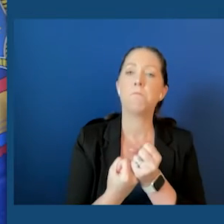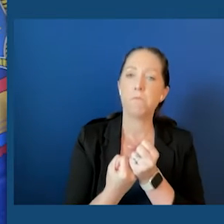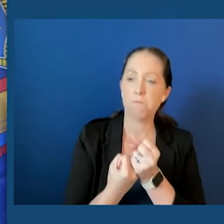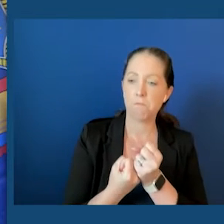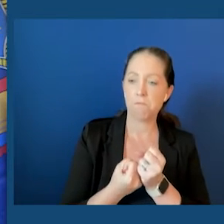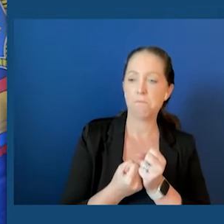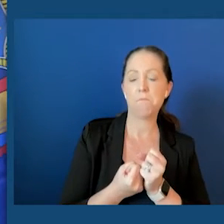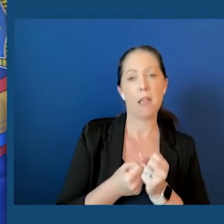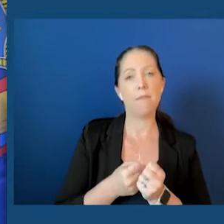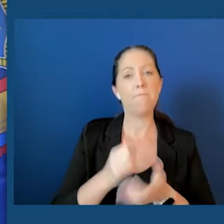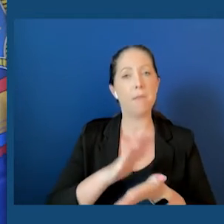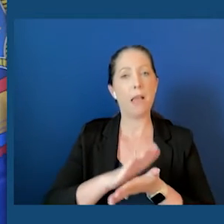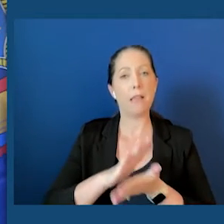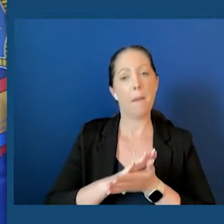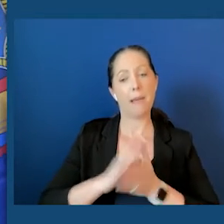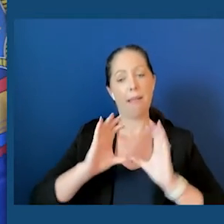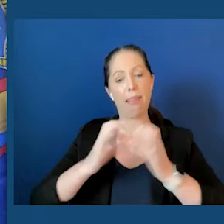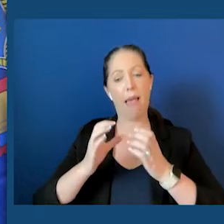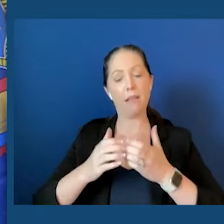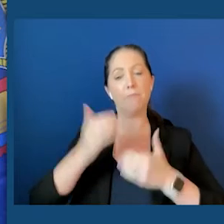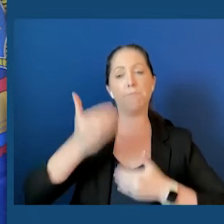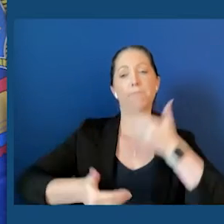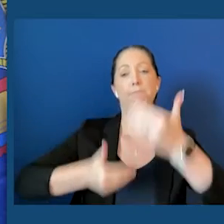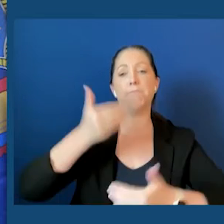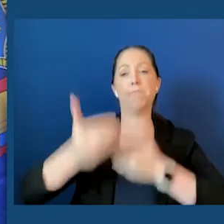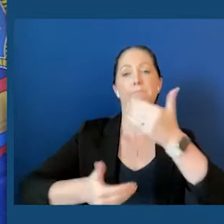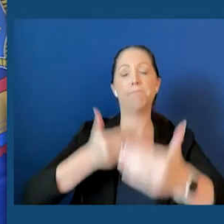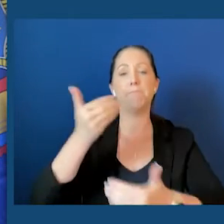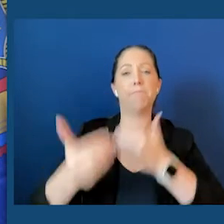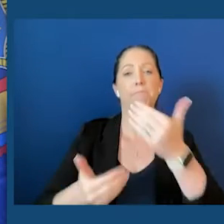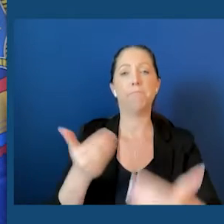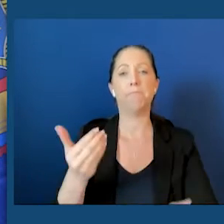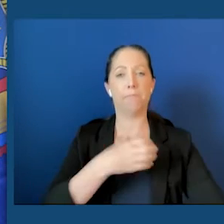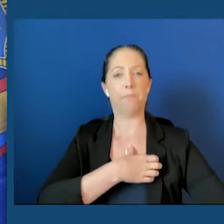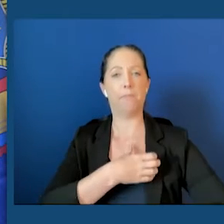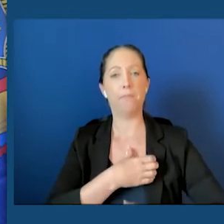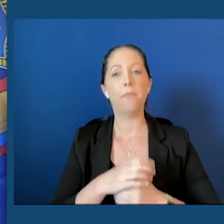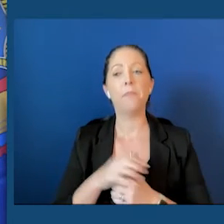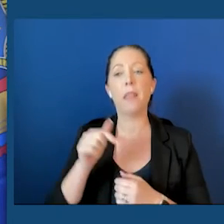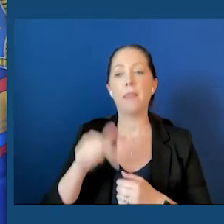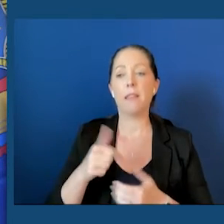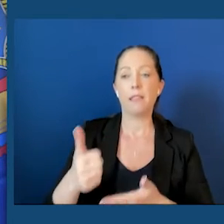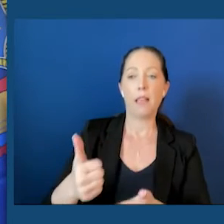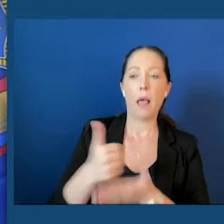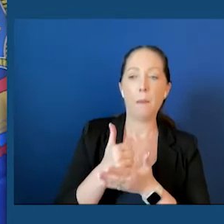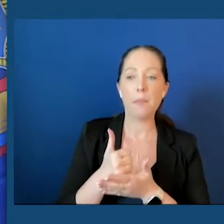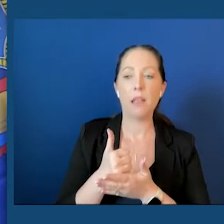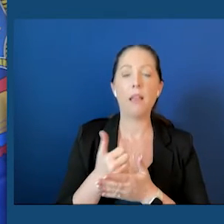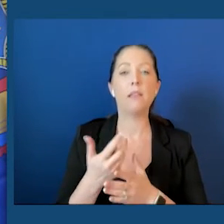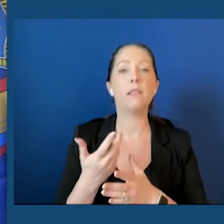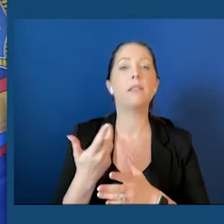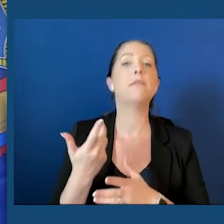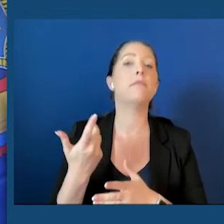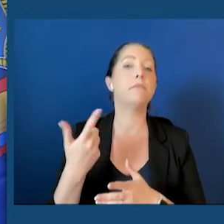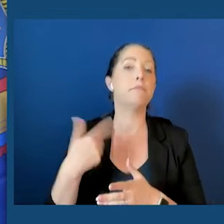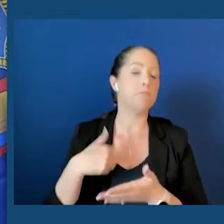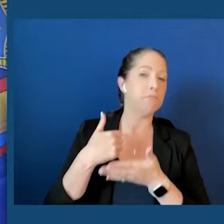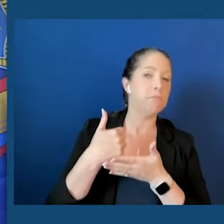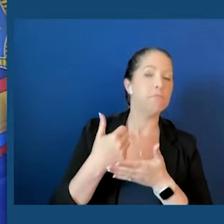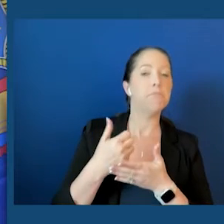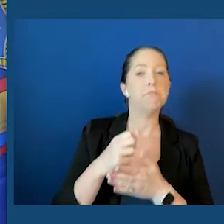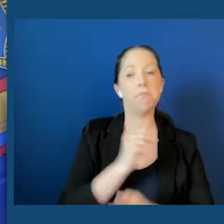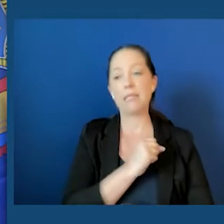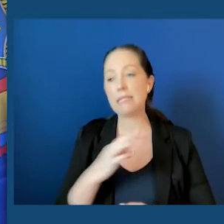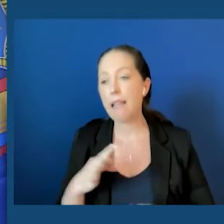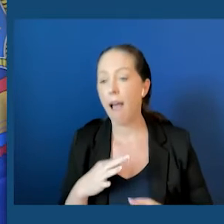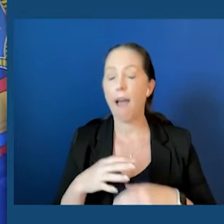classes for law enforcement, and this gives us the manpower, the staffing that we need to complete all of the many missions